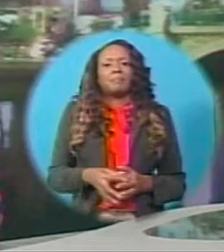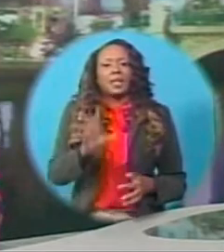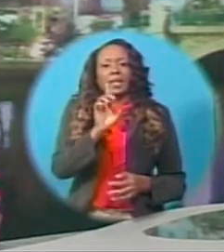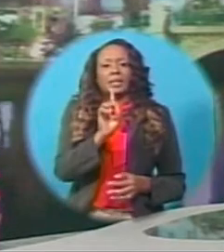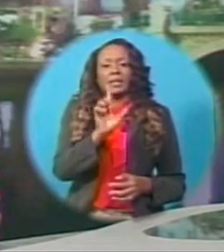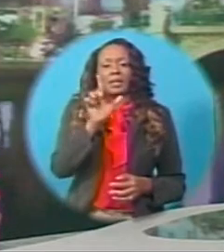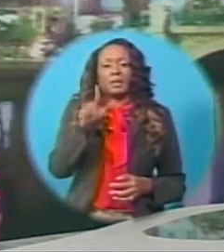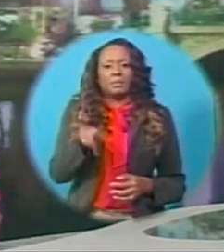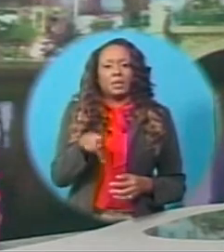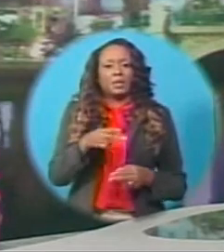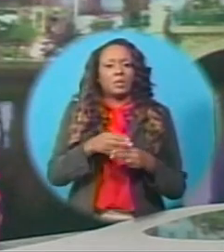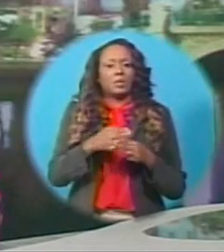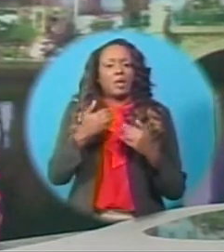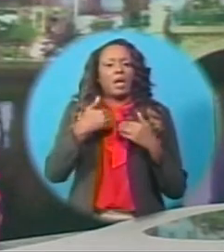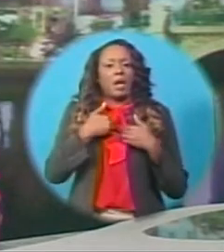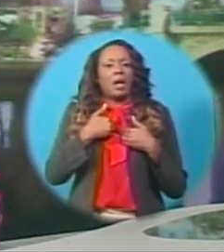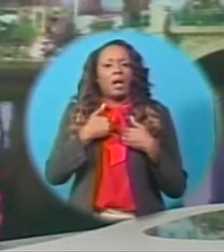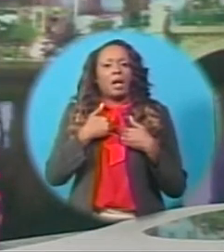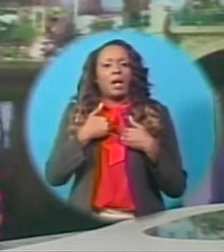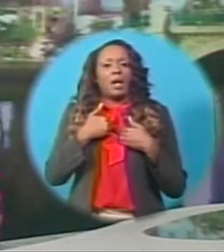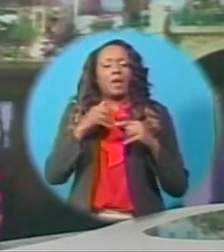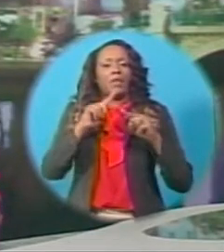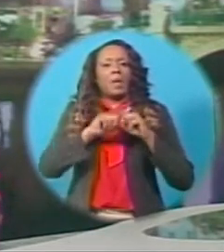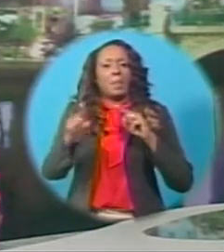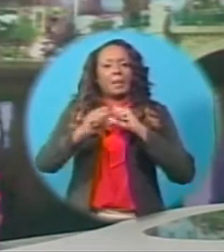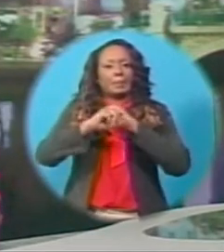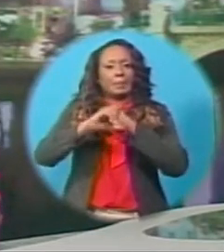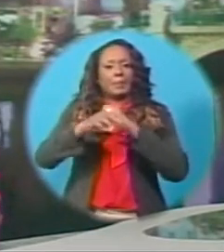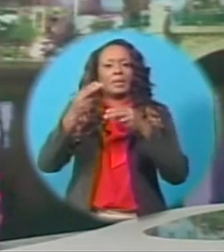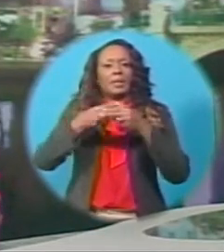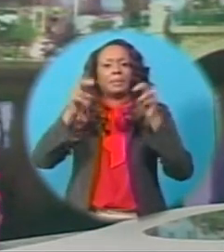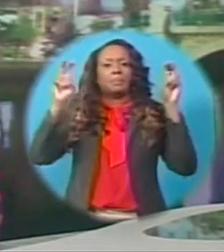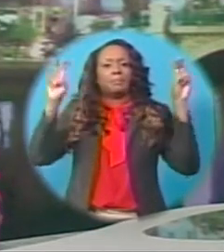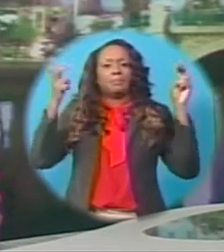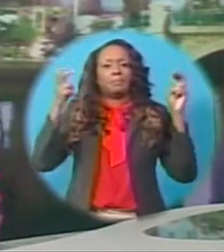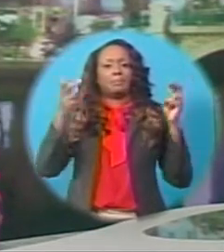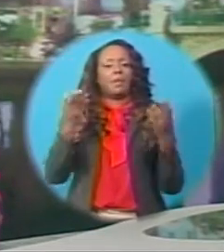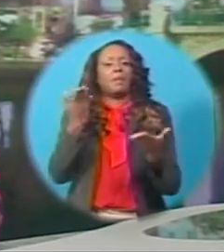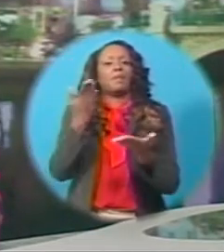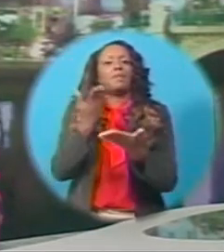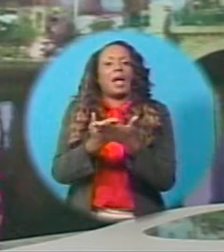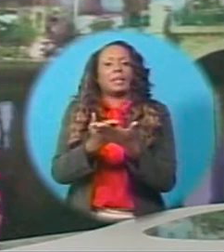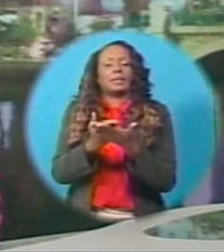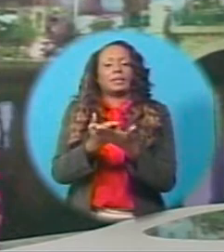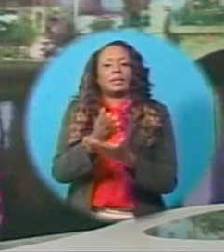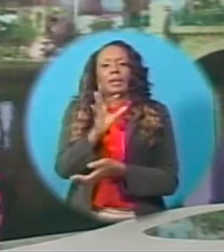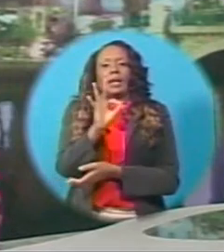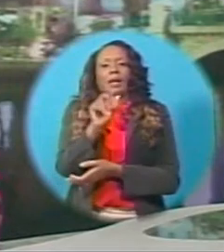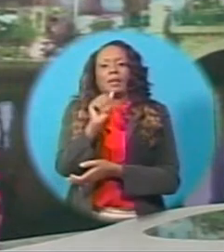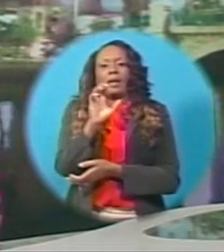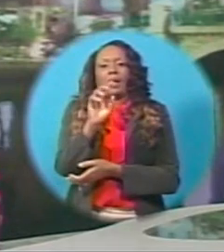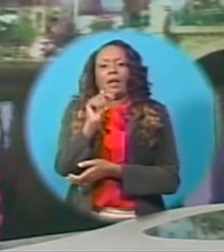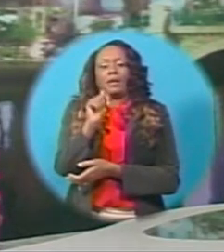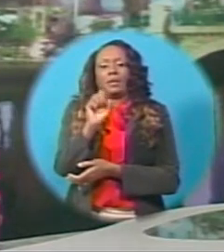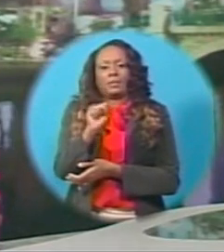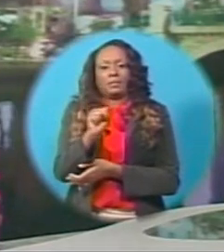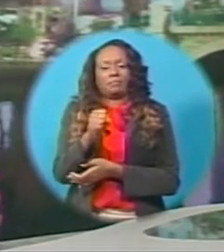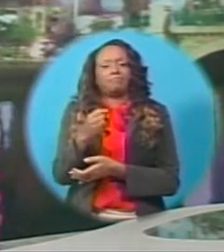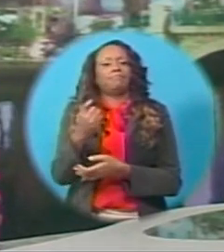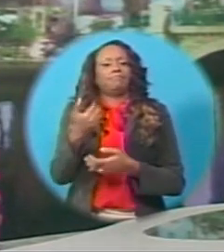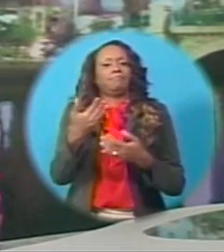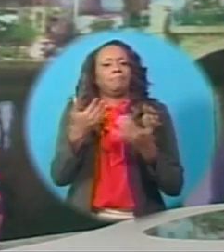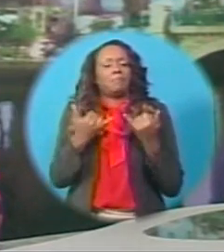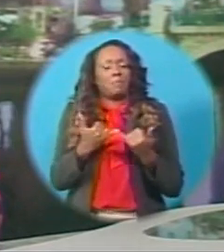The Democratic Labour Party is rolling out a campaign simply called Facts. This was revealed to members of the media during a press conference